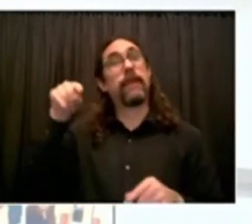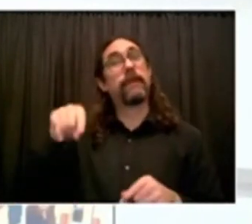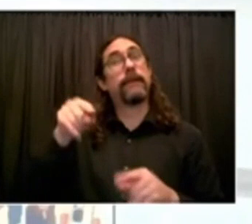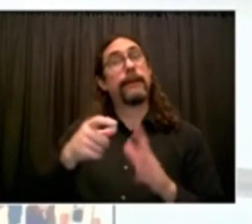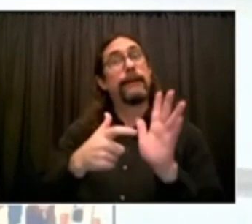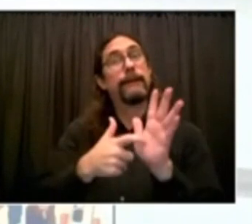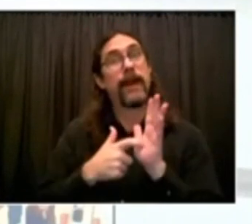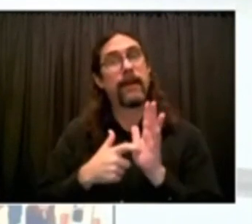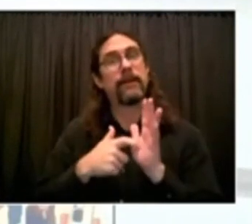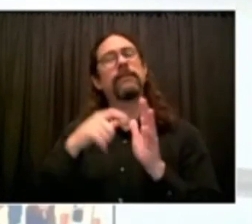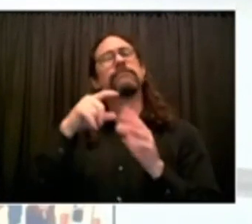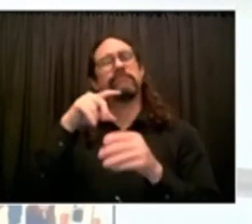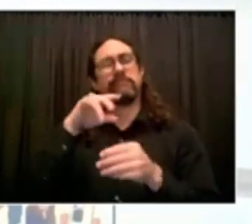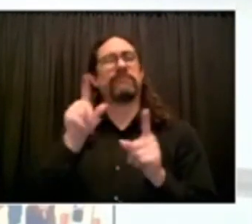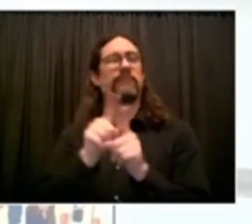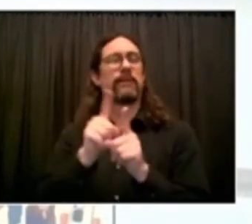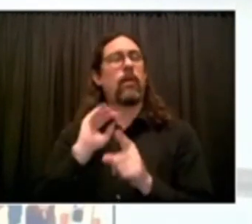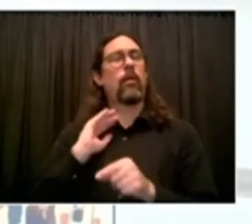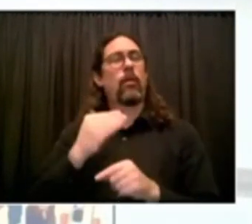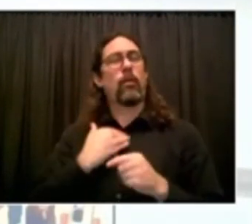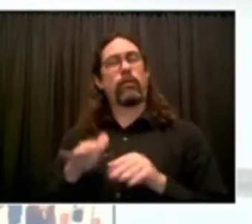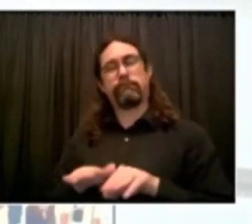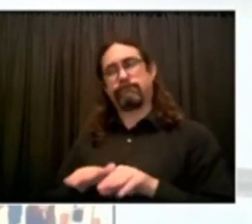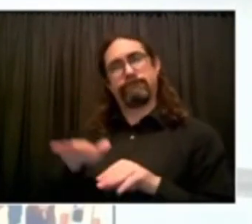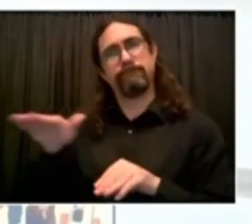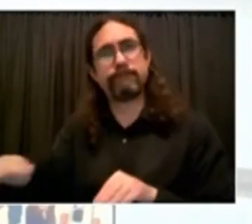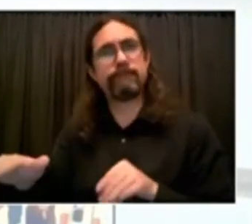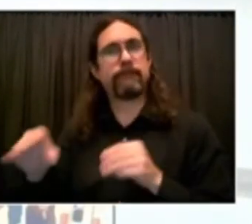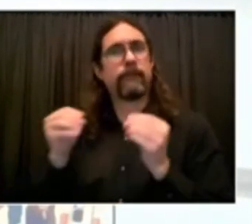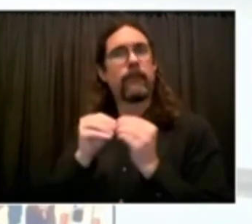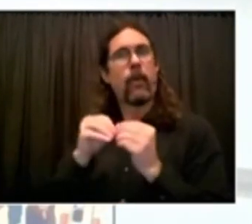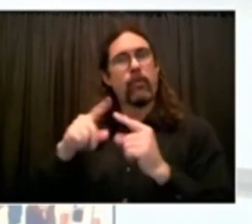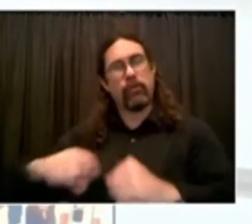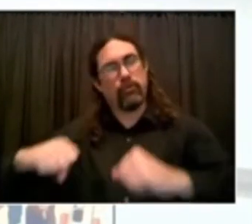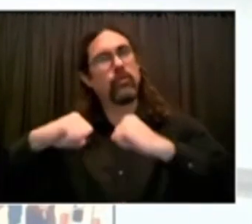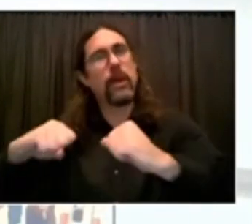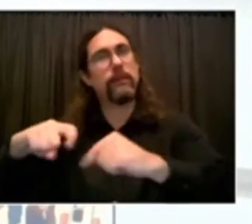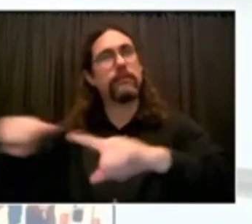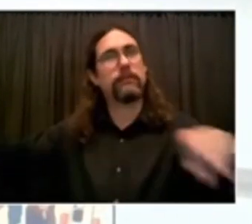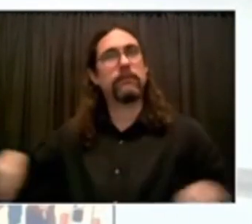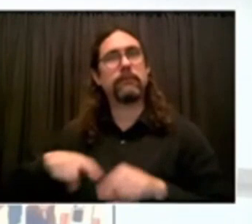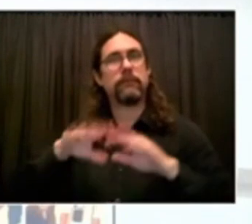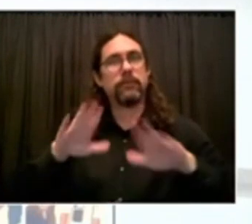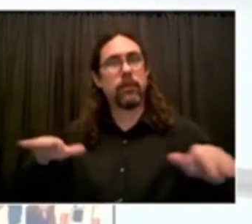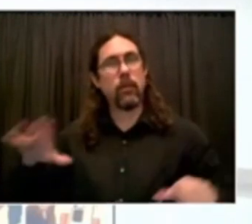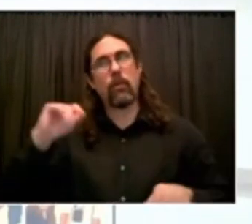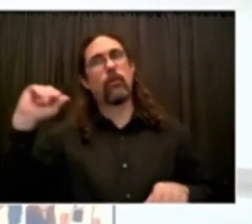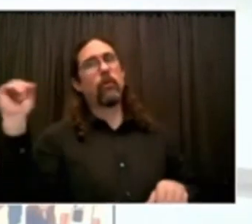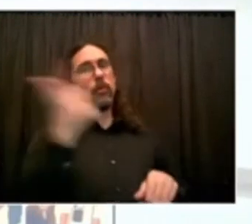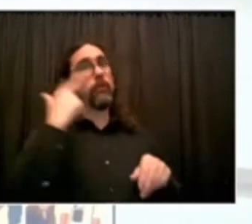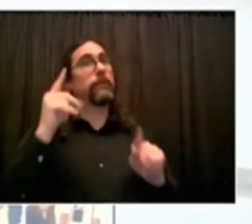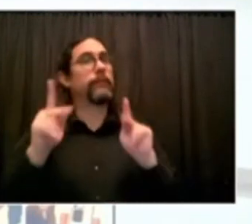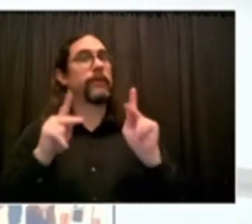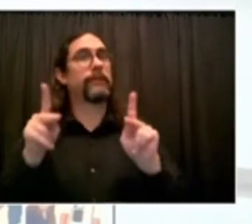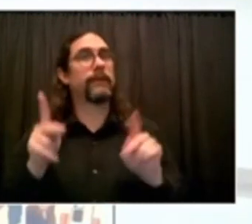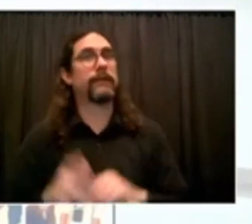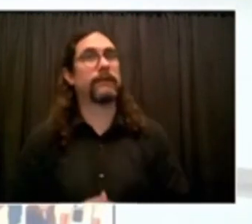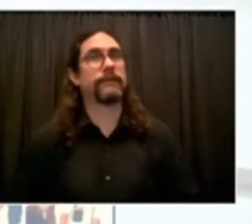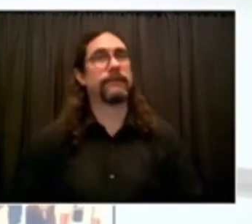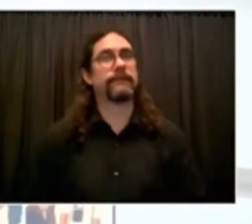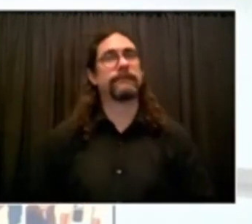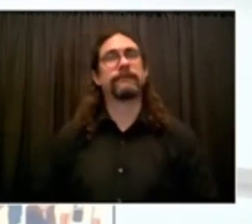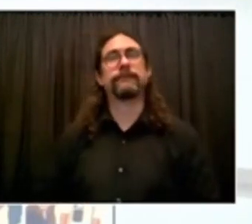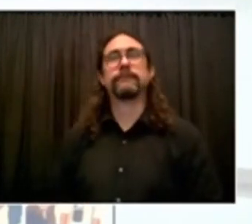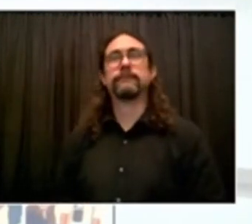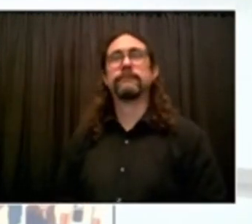decisive action on COVID-19. We have to be even more relentless than the virus. And I'm so proud of all the ways